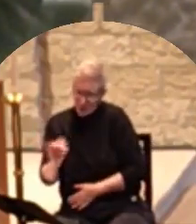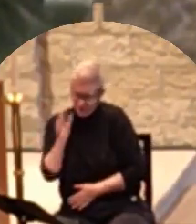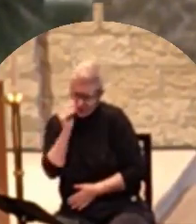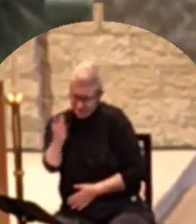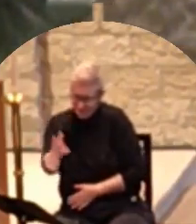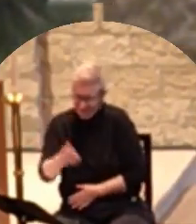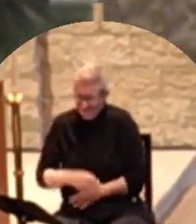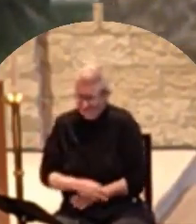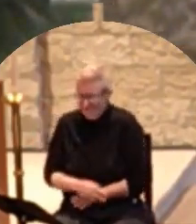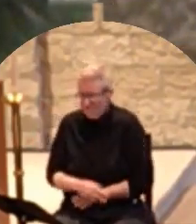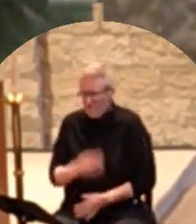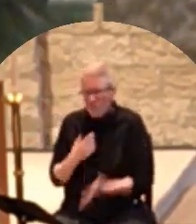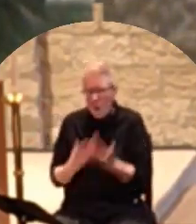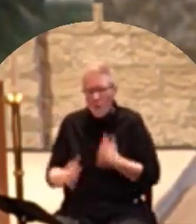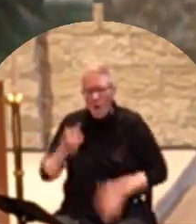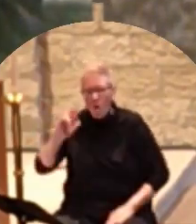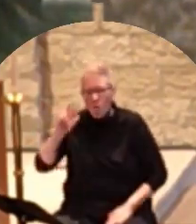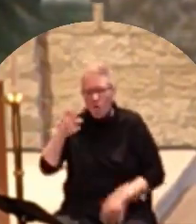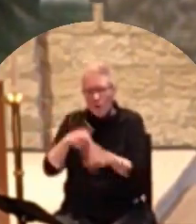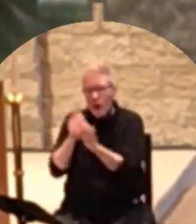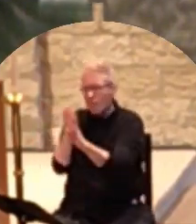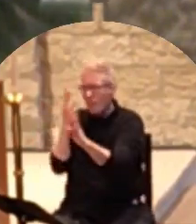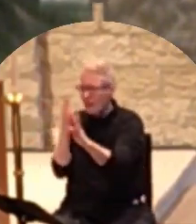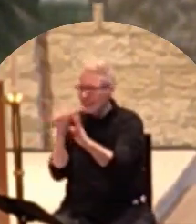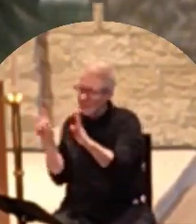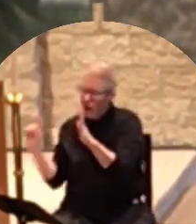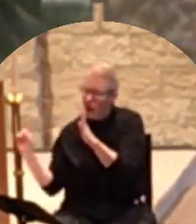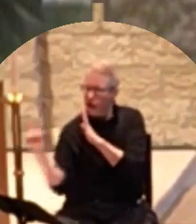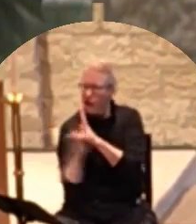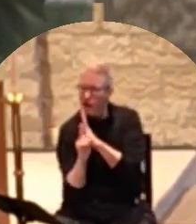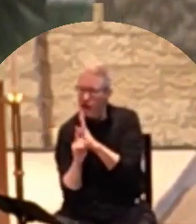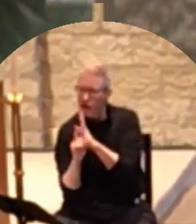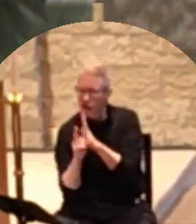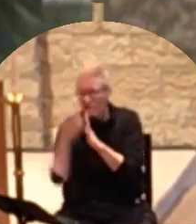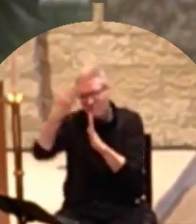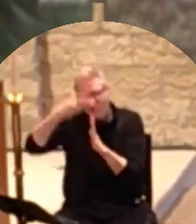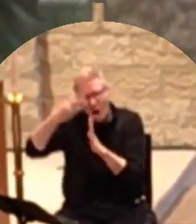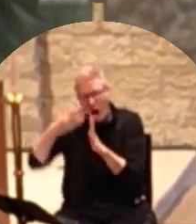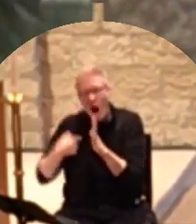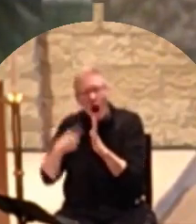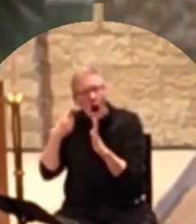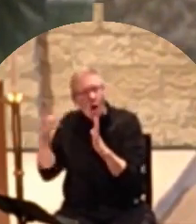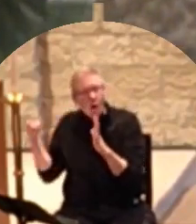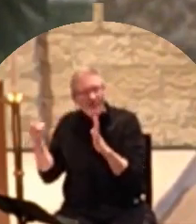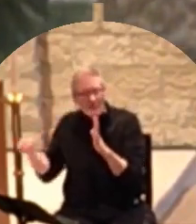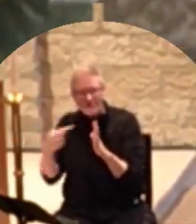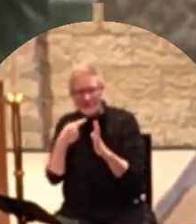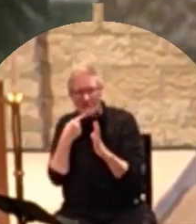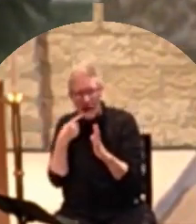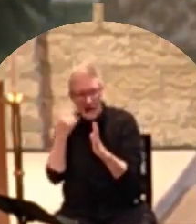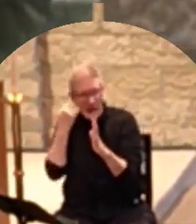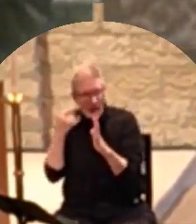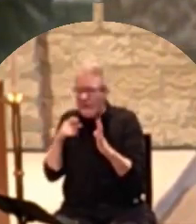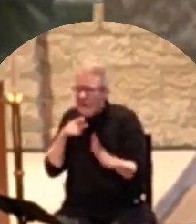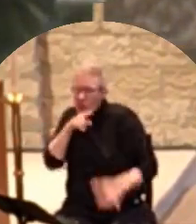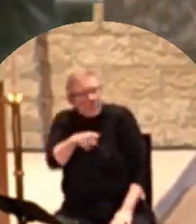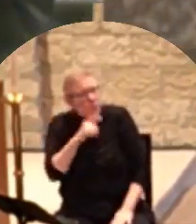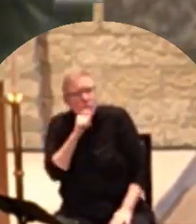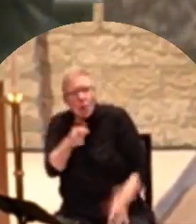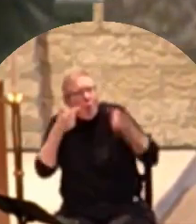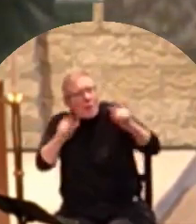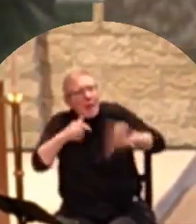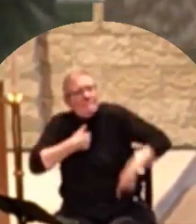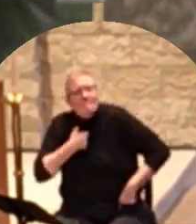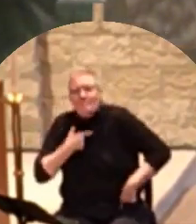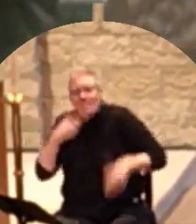the line for the third time, I heard him say, "If you don't let me unlock the door, you'll